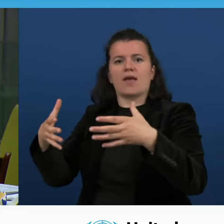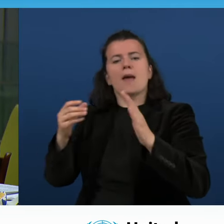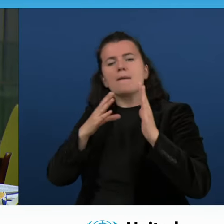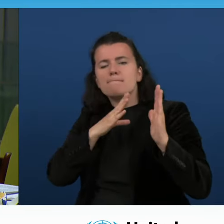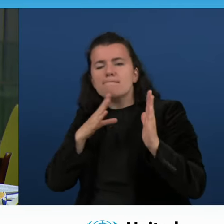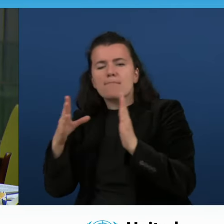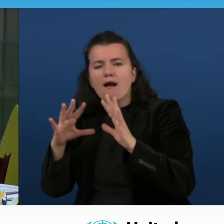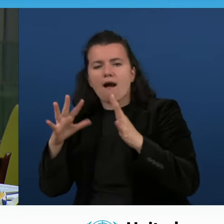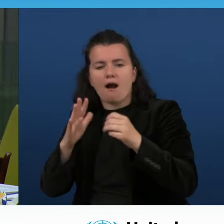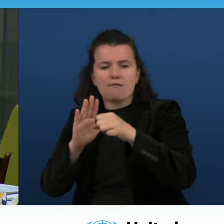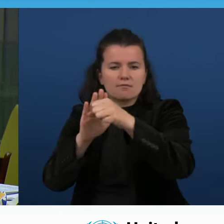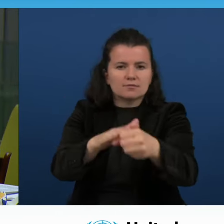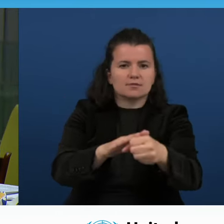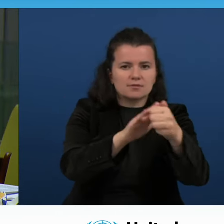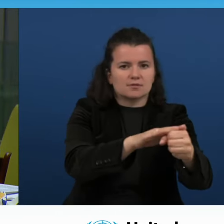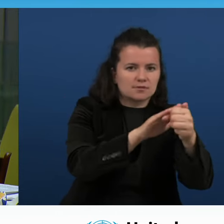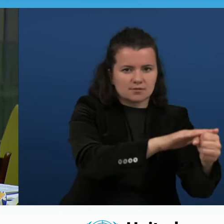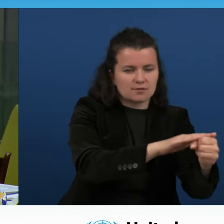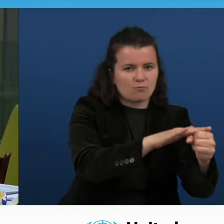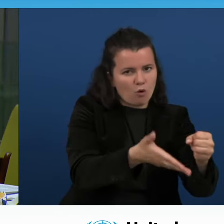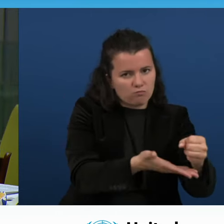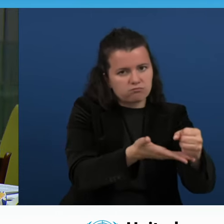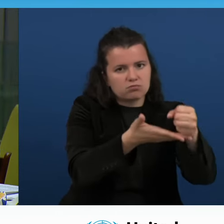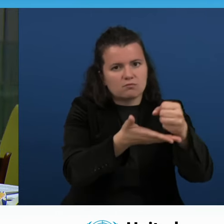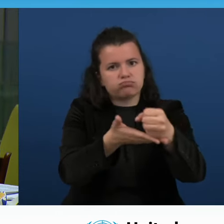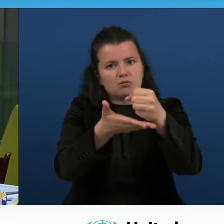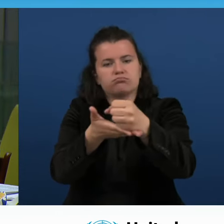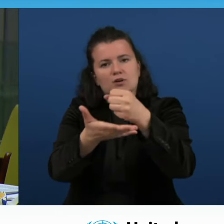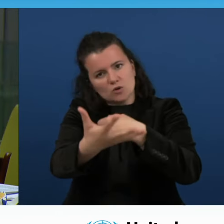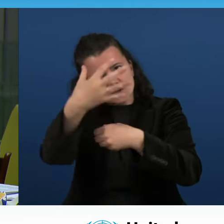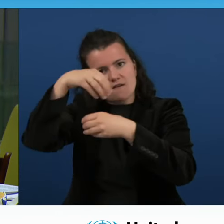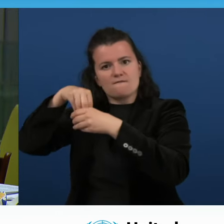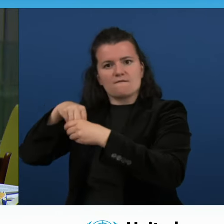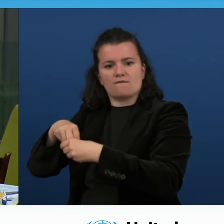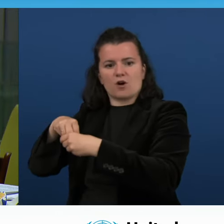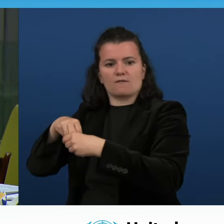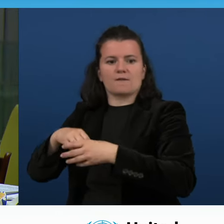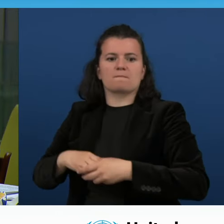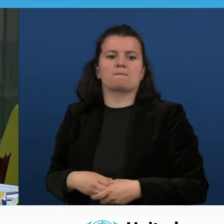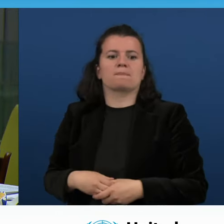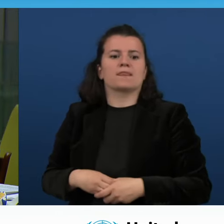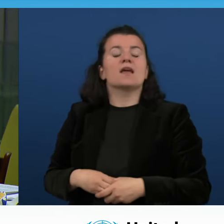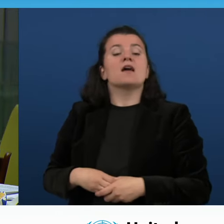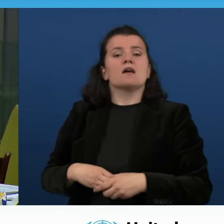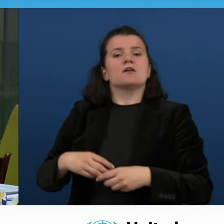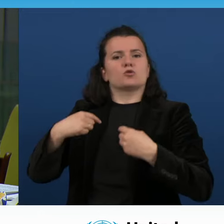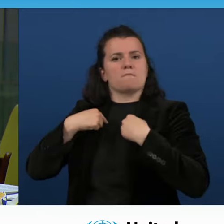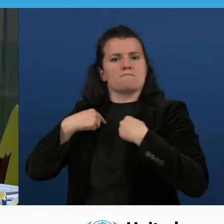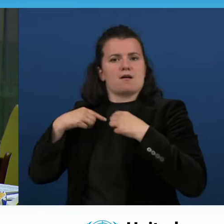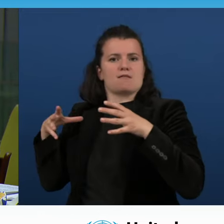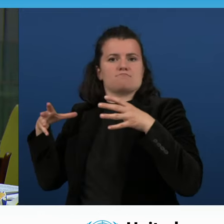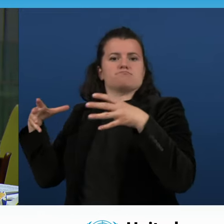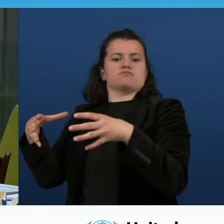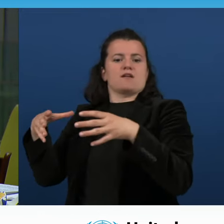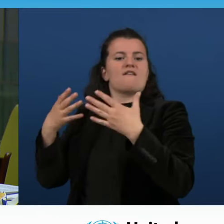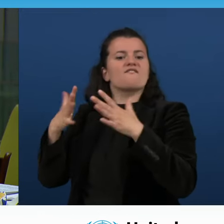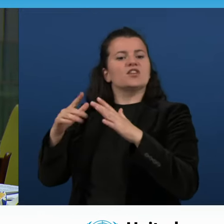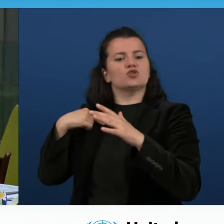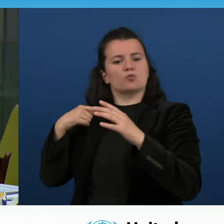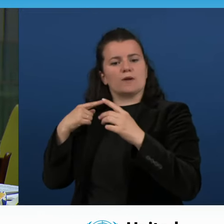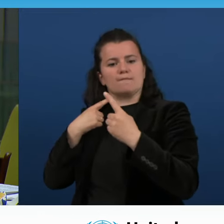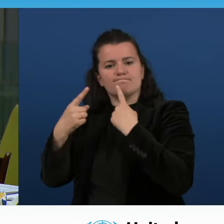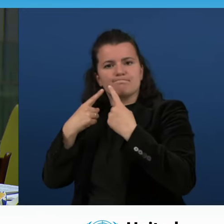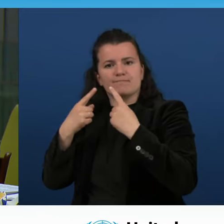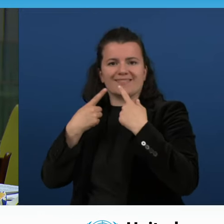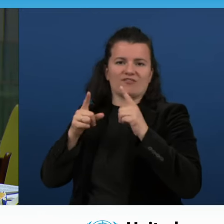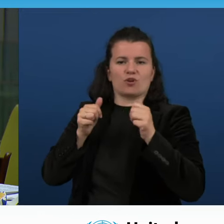many of our projects and are really glad to showcase some of them with UNDP that have been very successful. So I guess at the end,